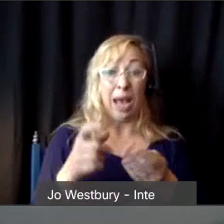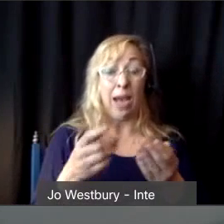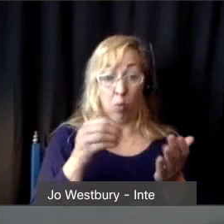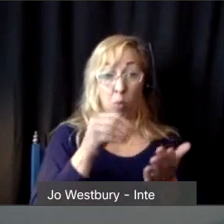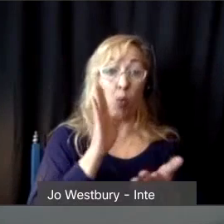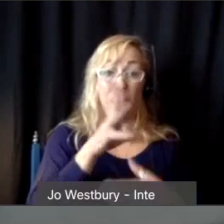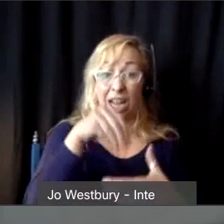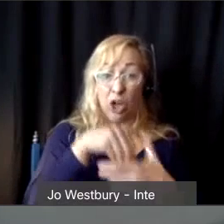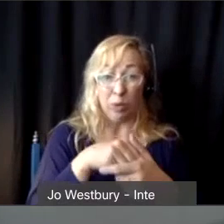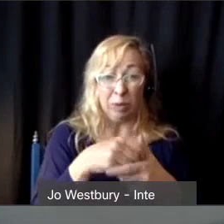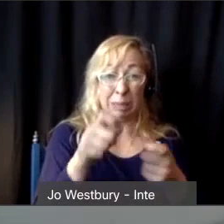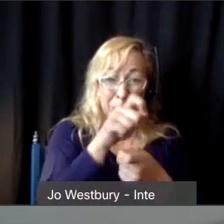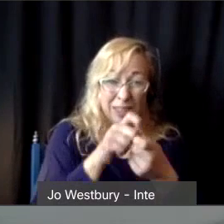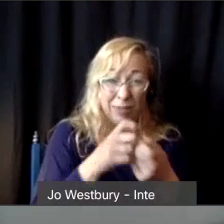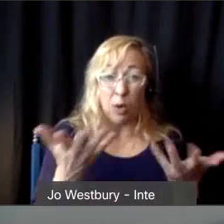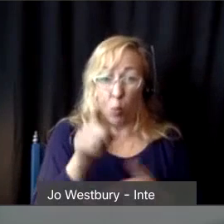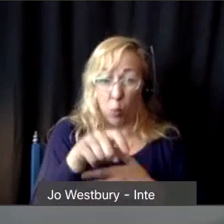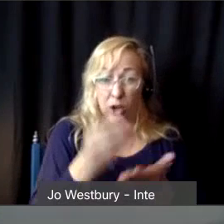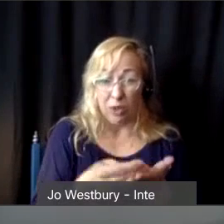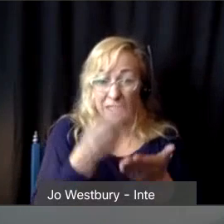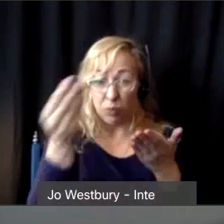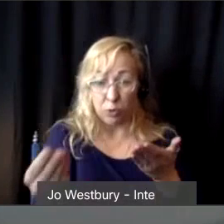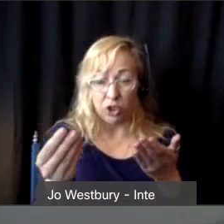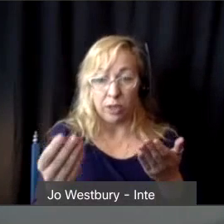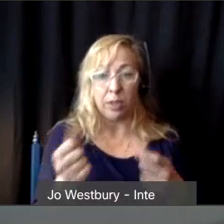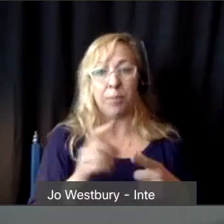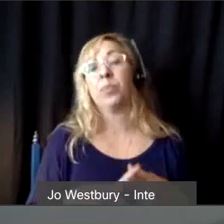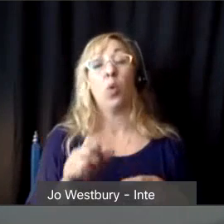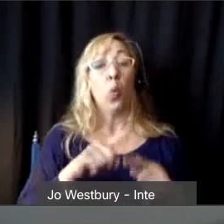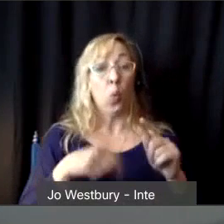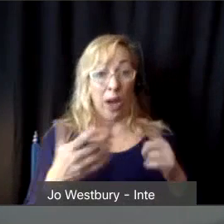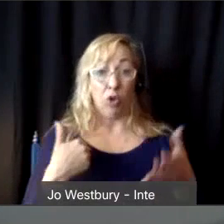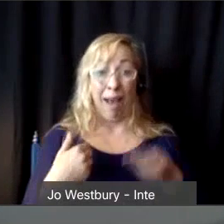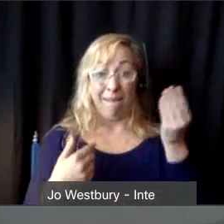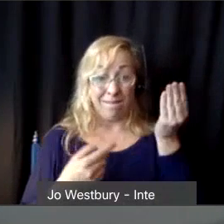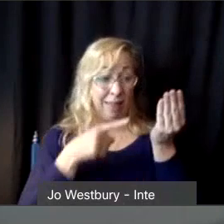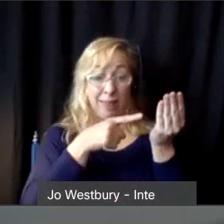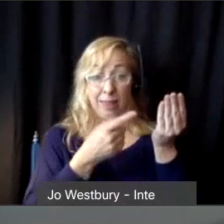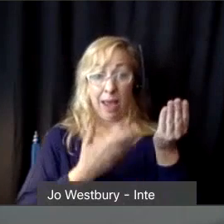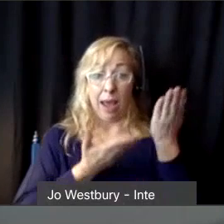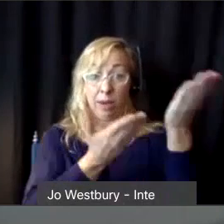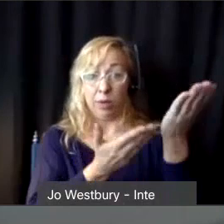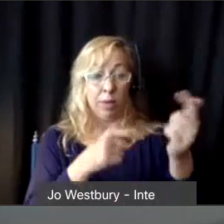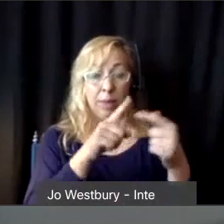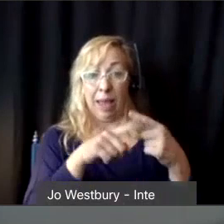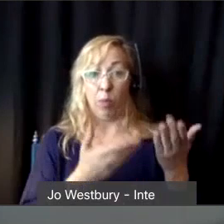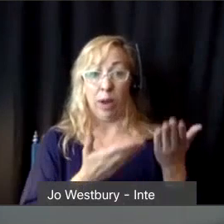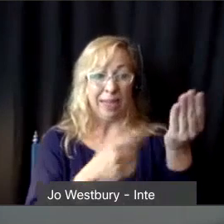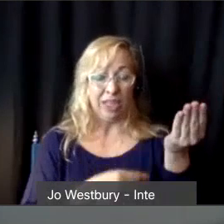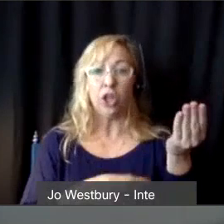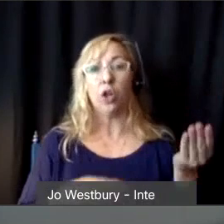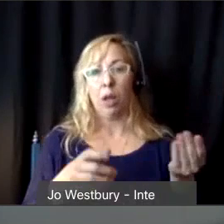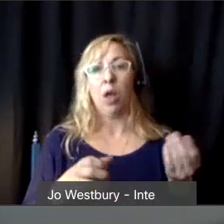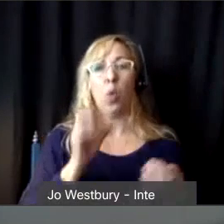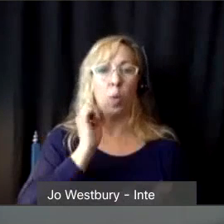you've gone through your assessment, then you would receive a service authorization for the goods and services. And the goods and services